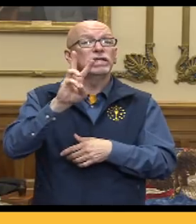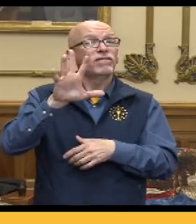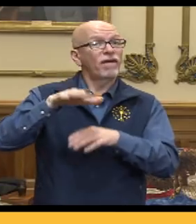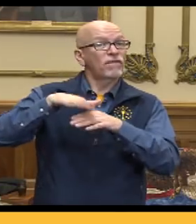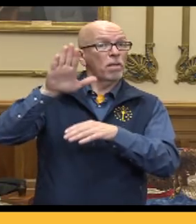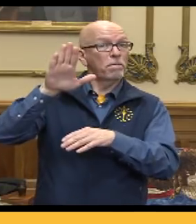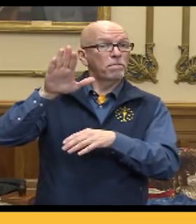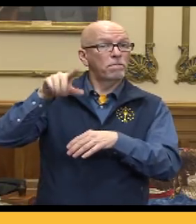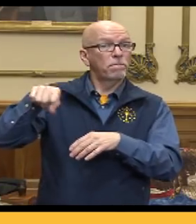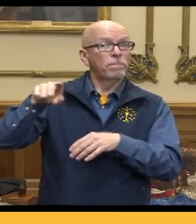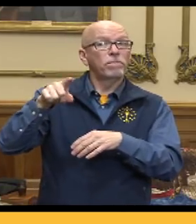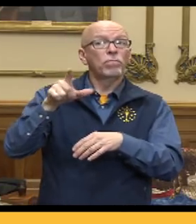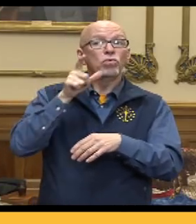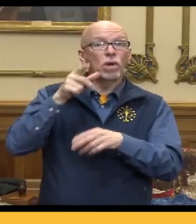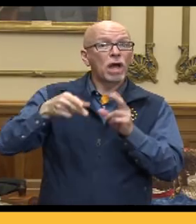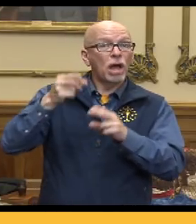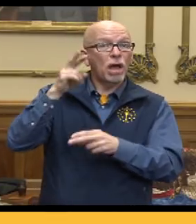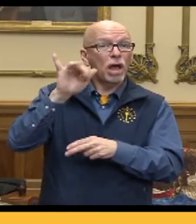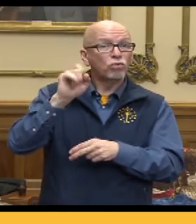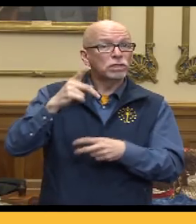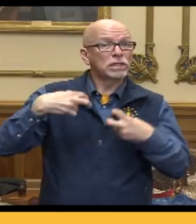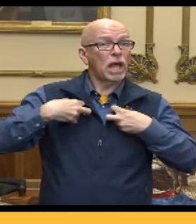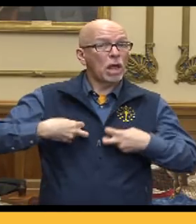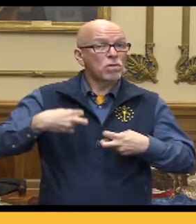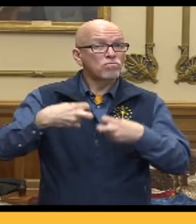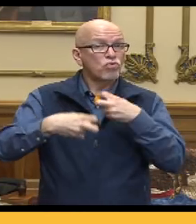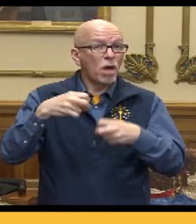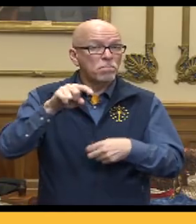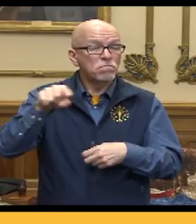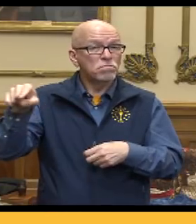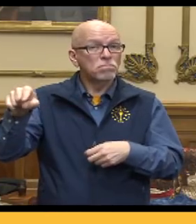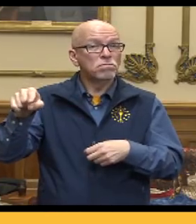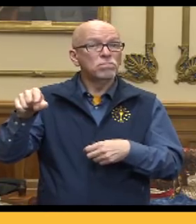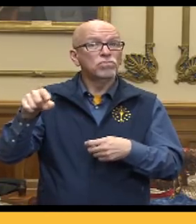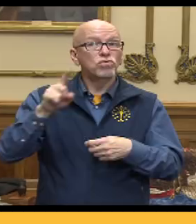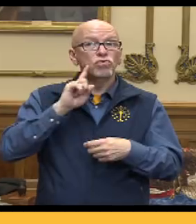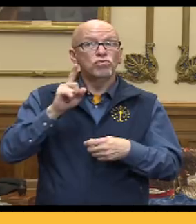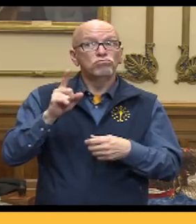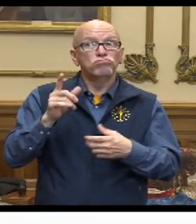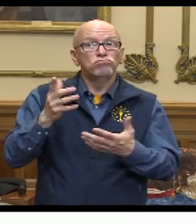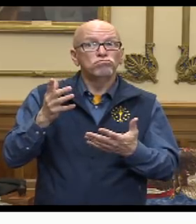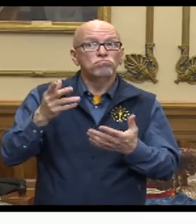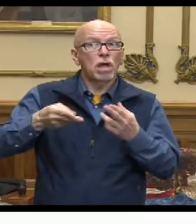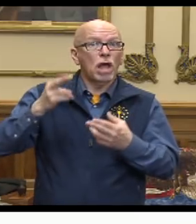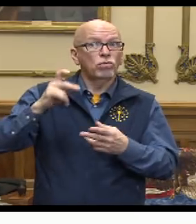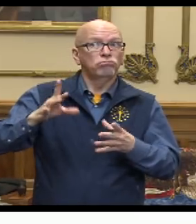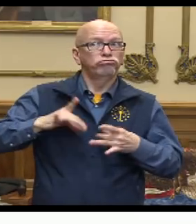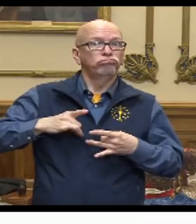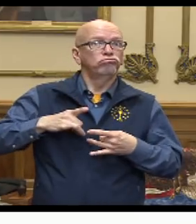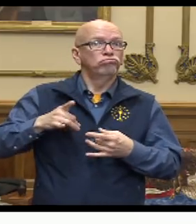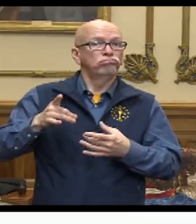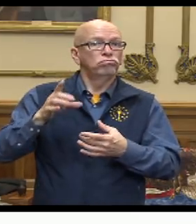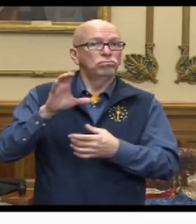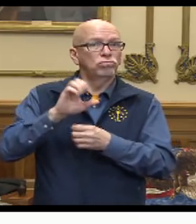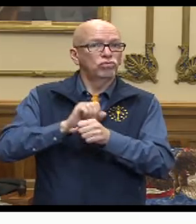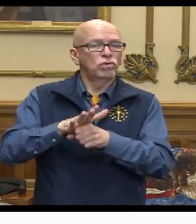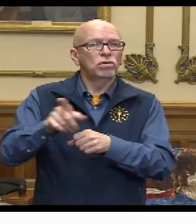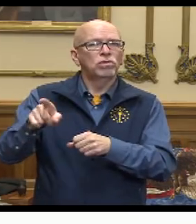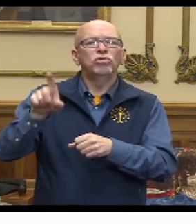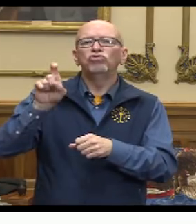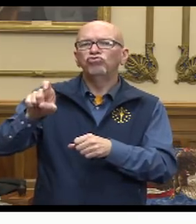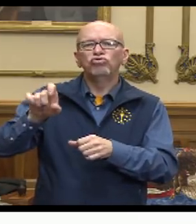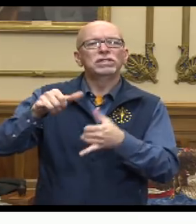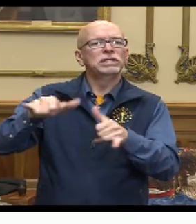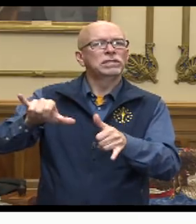those with high-risk health conditions who are the most susceptible to the coronavirus, should remain